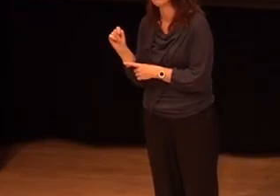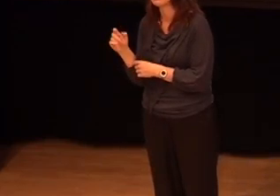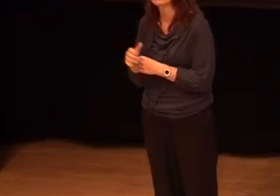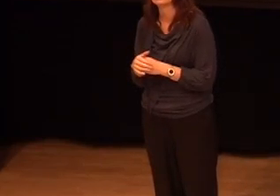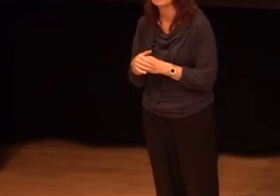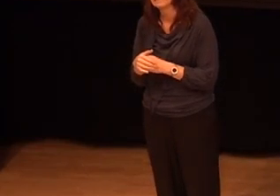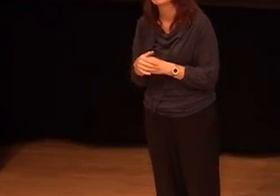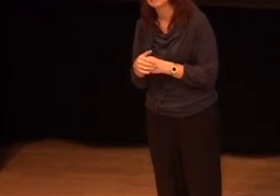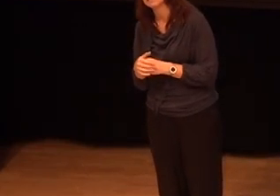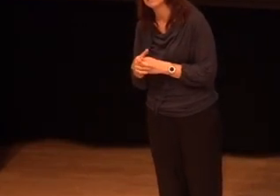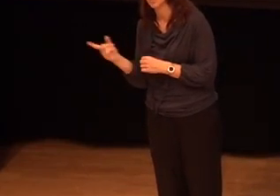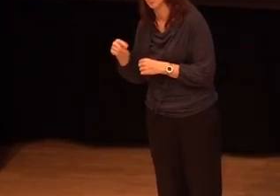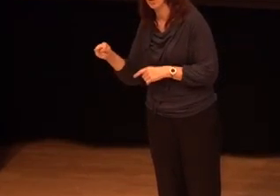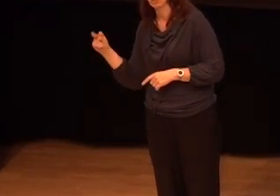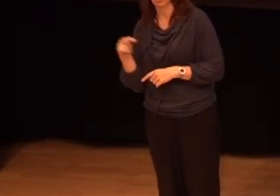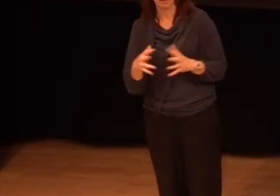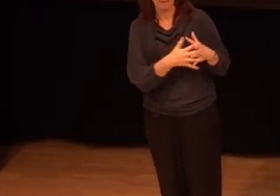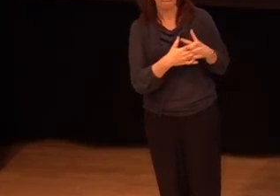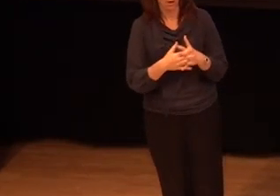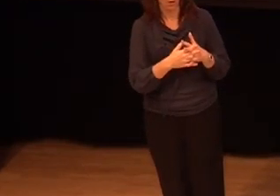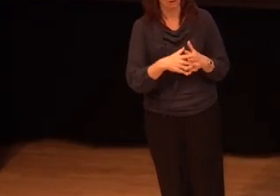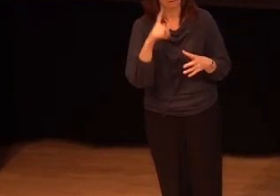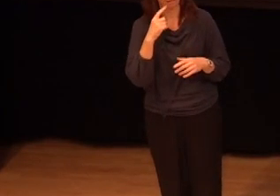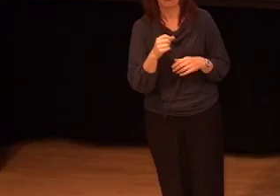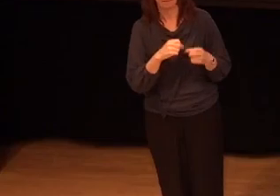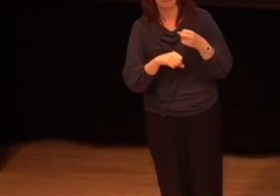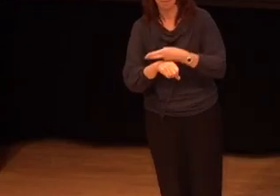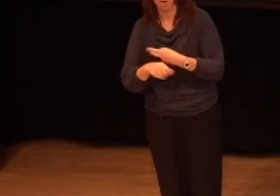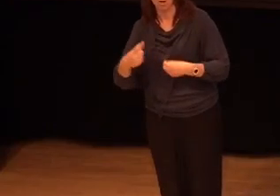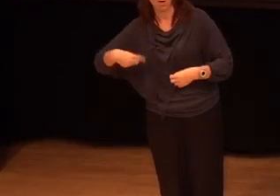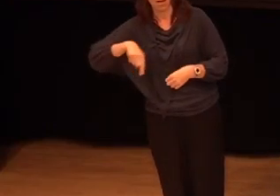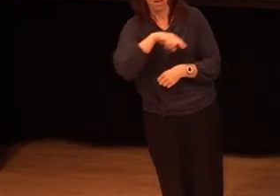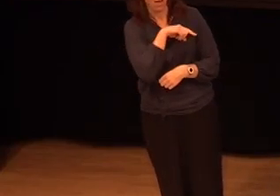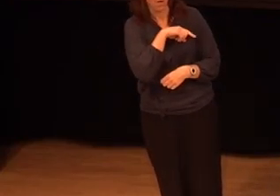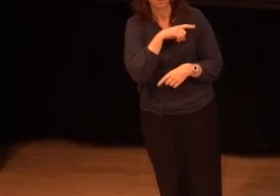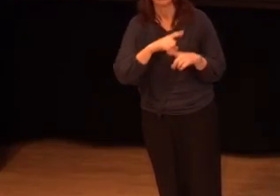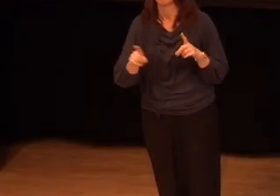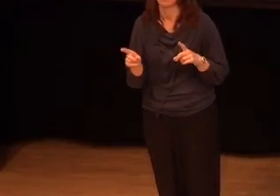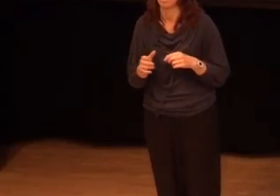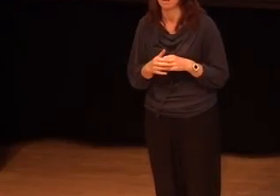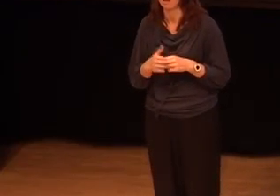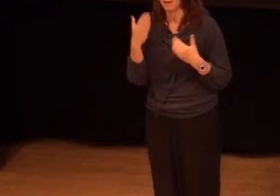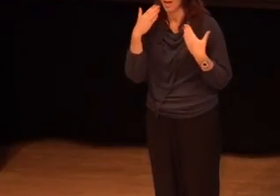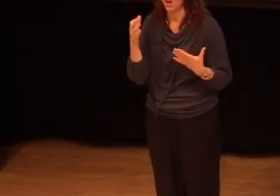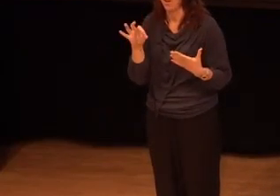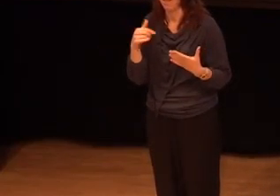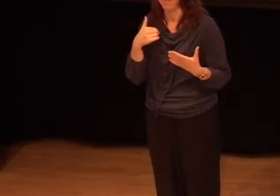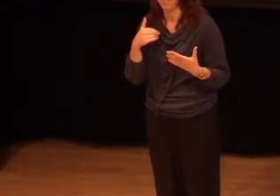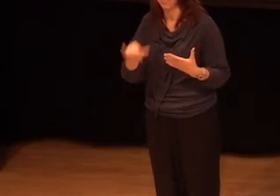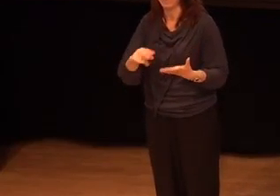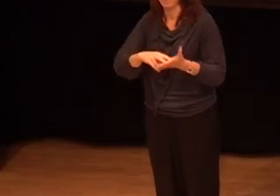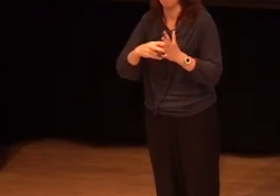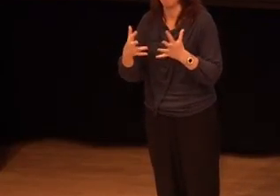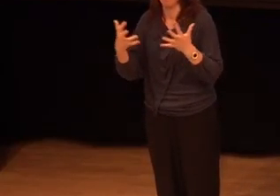It's not like we look at America's Act and think it's better than ours. But, you know, I don't know that that's saying a lot. You know?